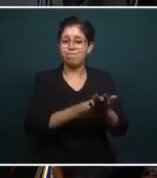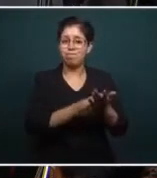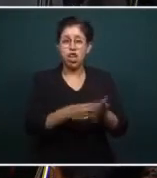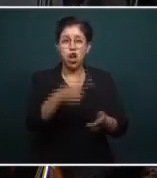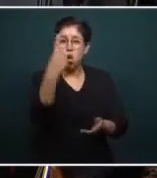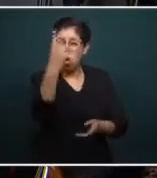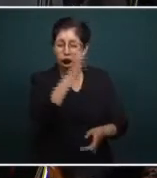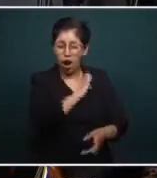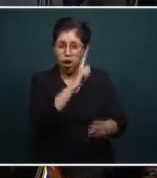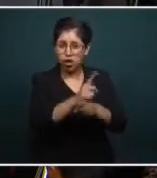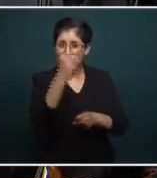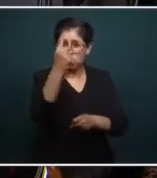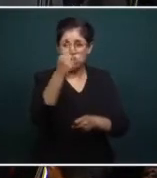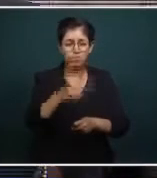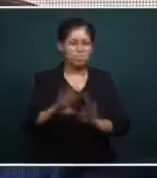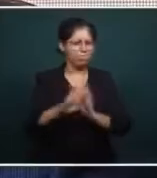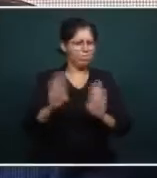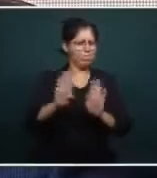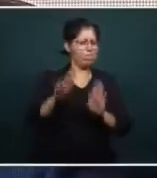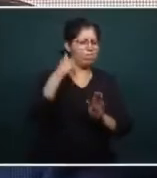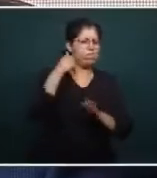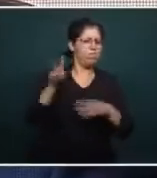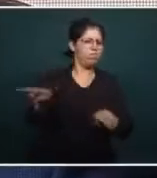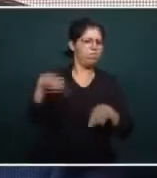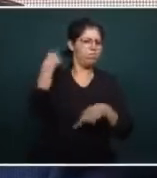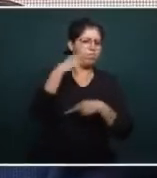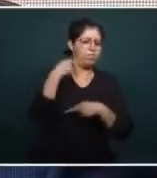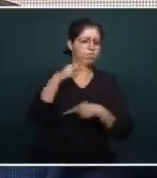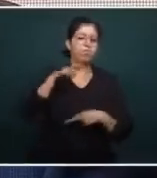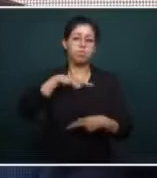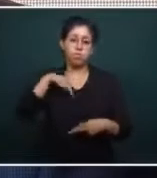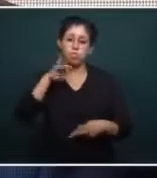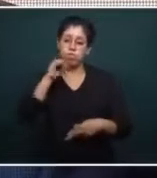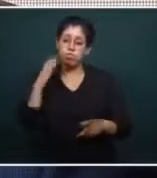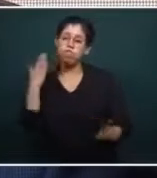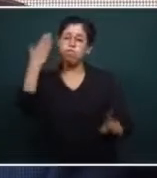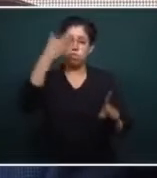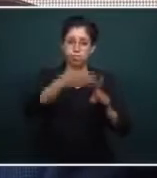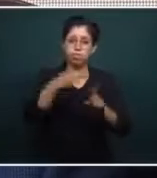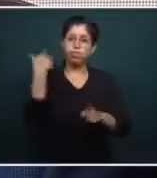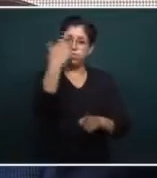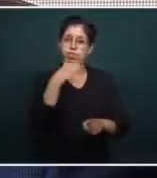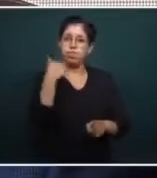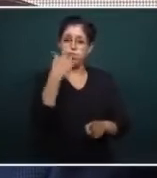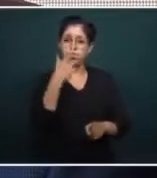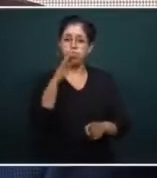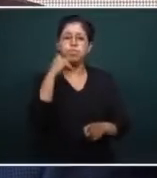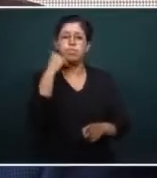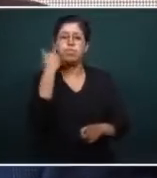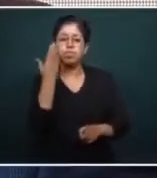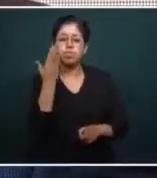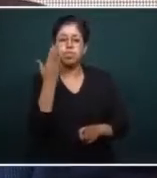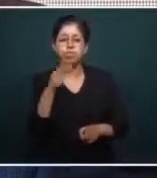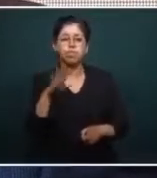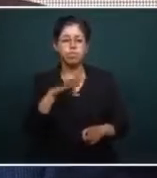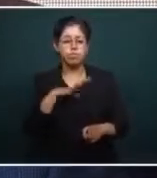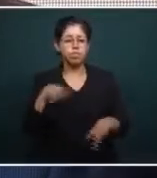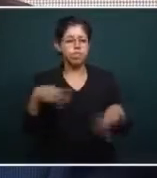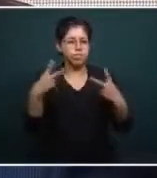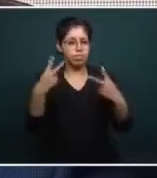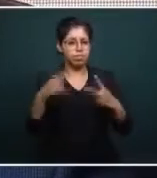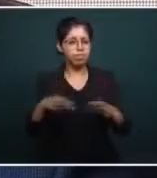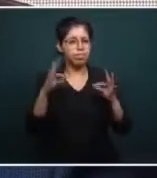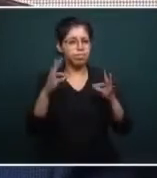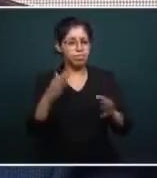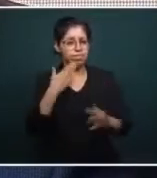one verificado. refused to have Ya the estamos preparando un verification. operativo Of especial course, en we're el tema going to de be gas doing LP porque ya hemos ido juntando certain, varias estaciones que